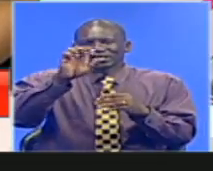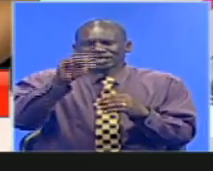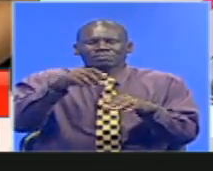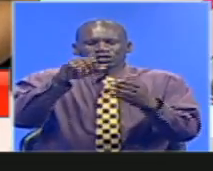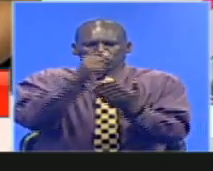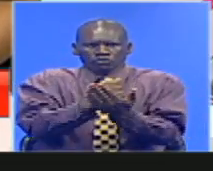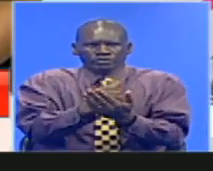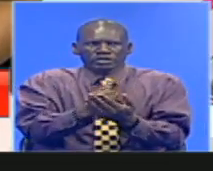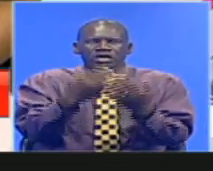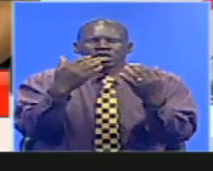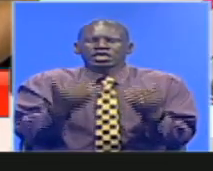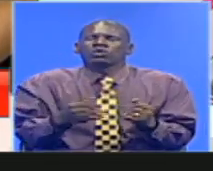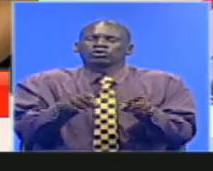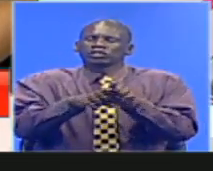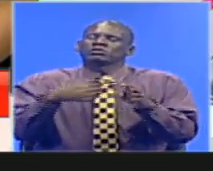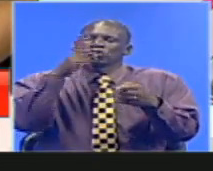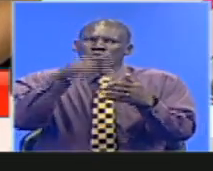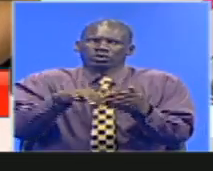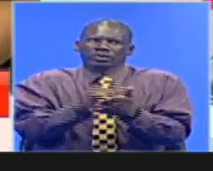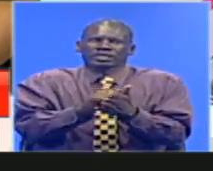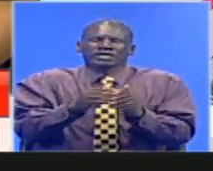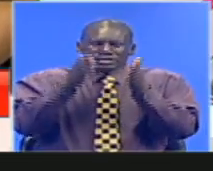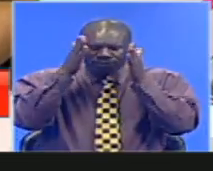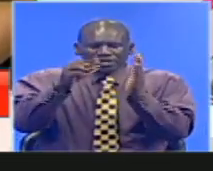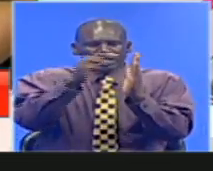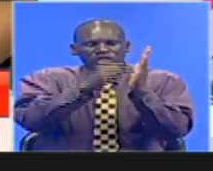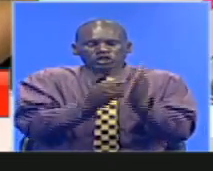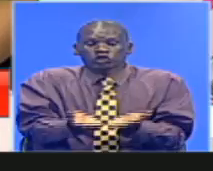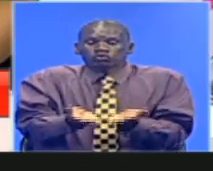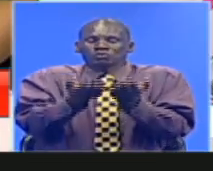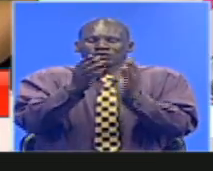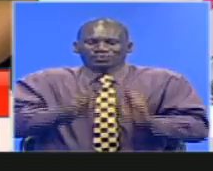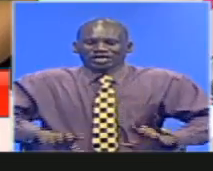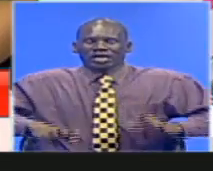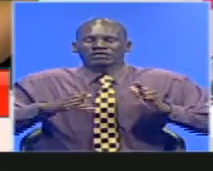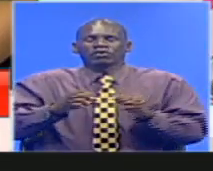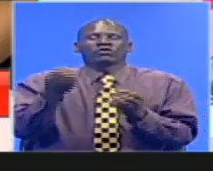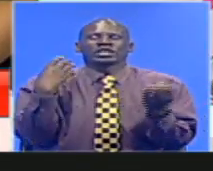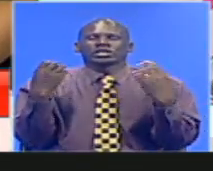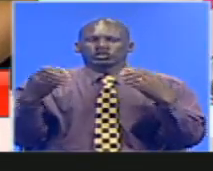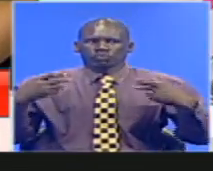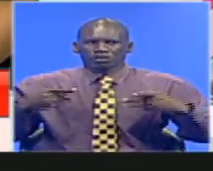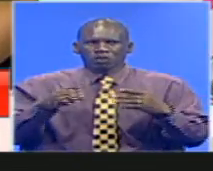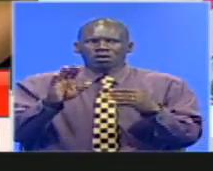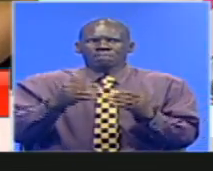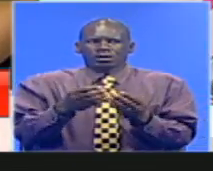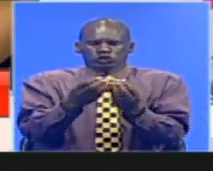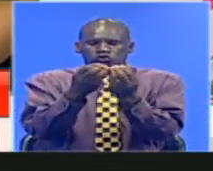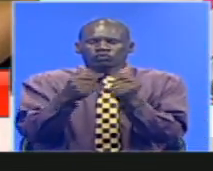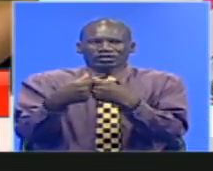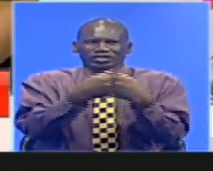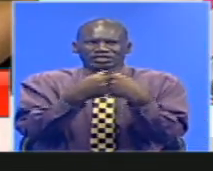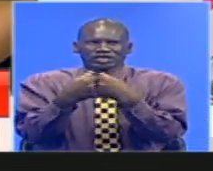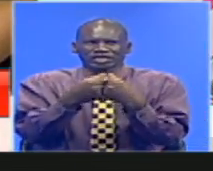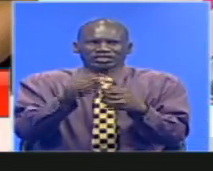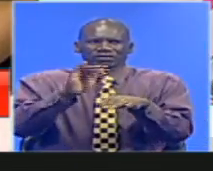office, also maintained that his main agenda is to improve the livelihoods of Kericho residents by addressing the challenges